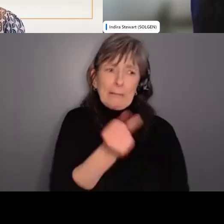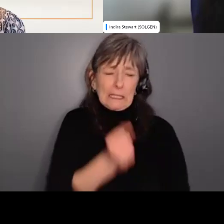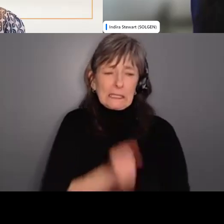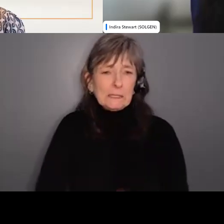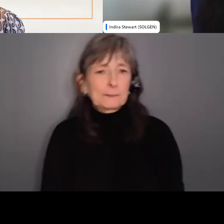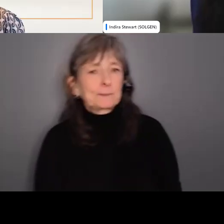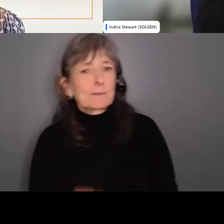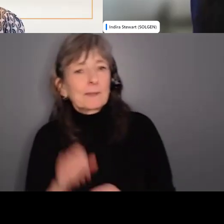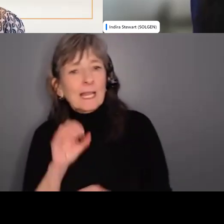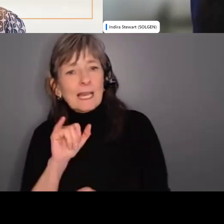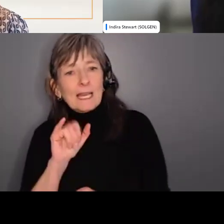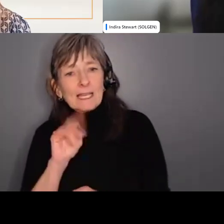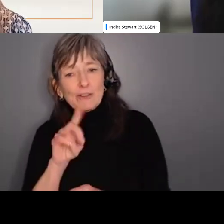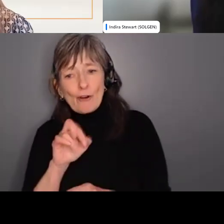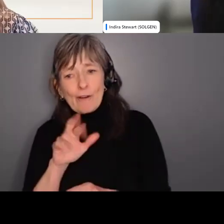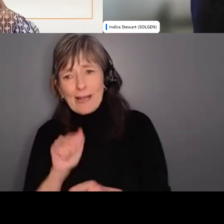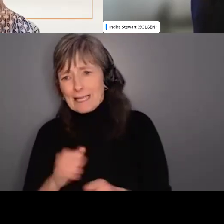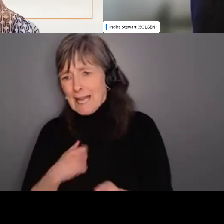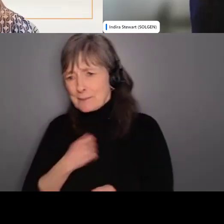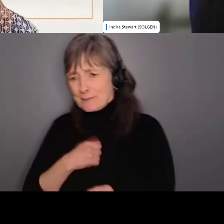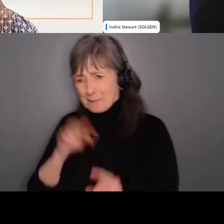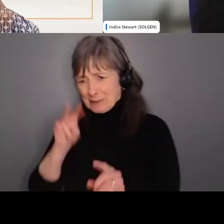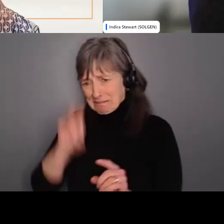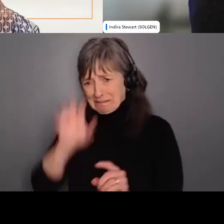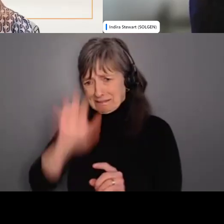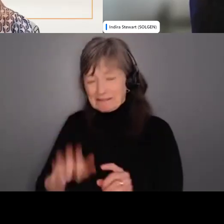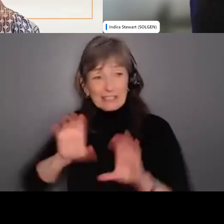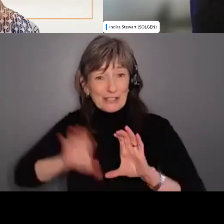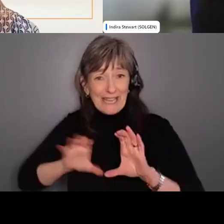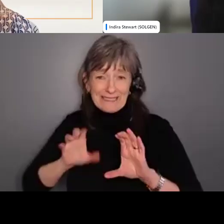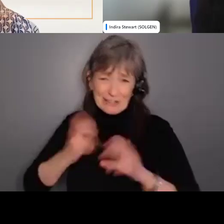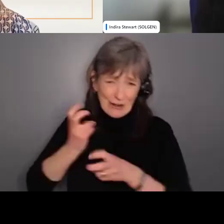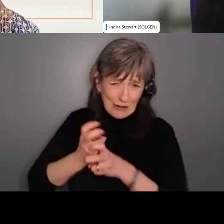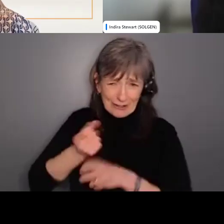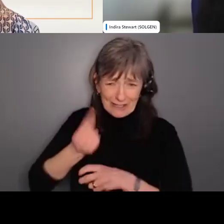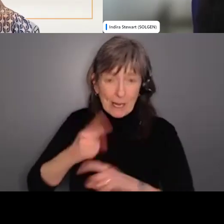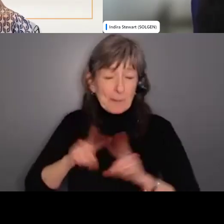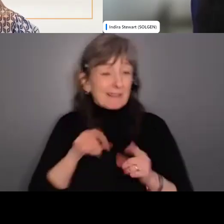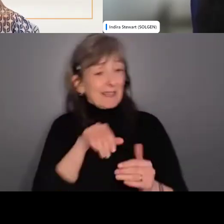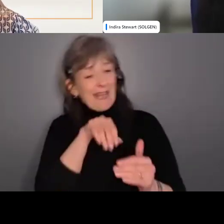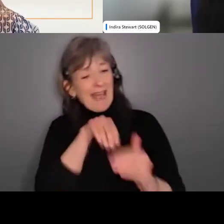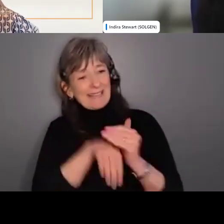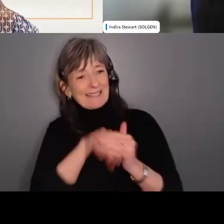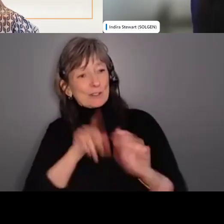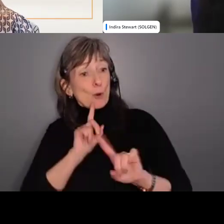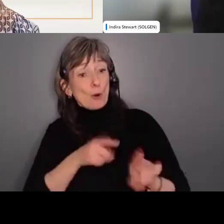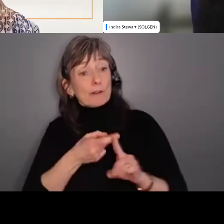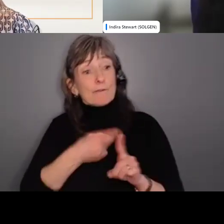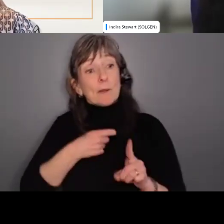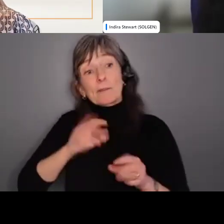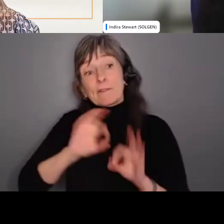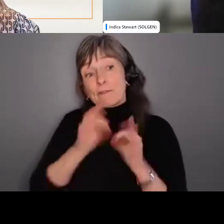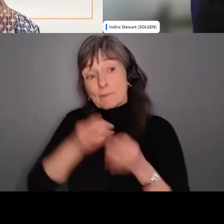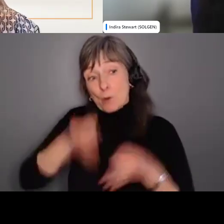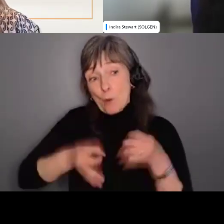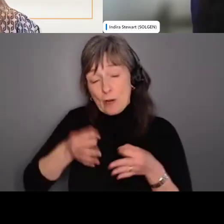in the chat, I'm sorry, the formatting is a bit hard to read, but to answer the question about the access order. So just to very quickly summarize it for